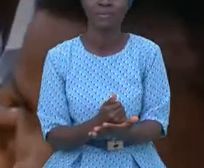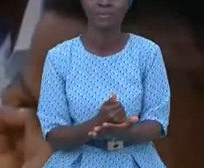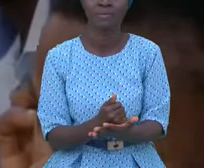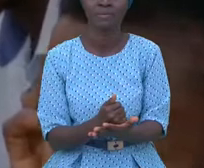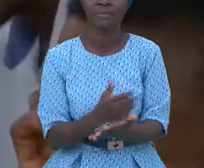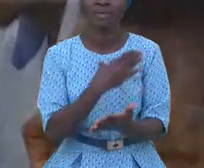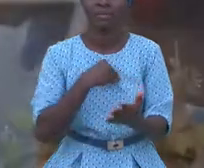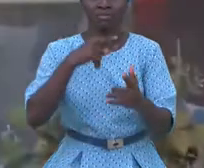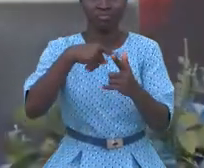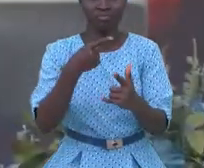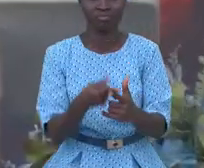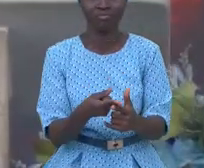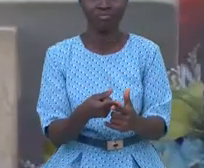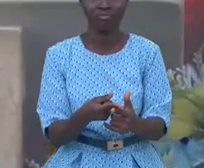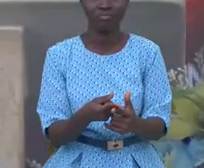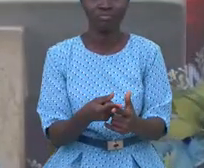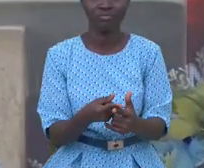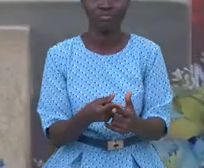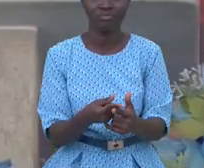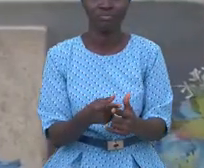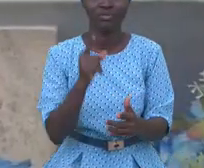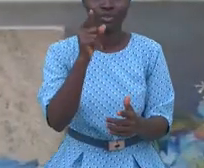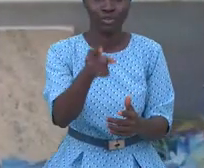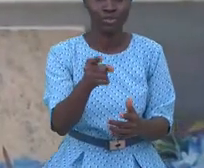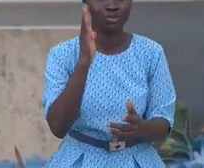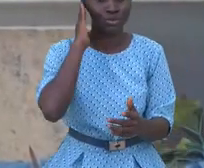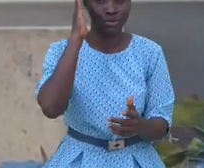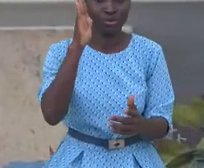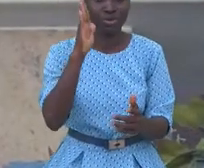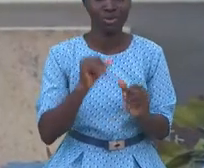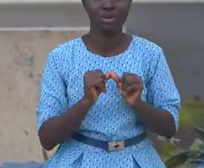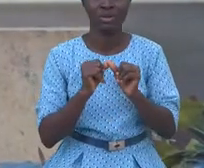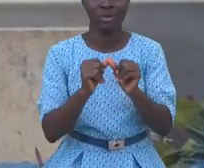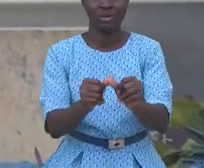And then you will go on